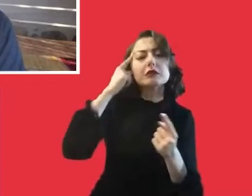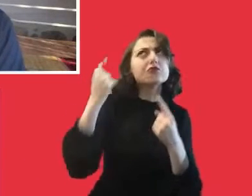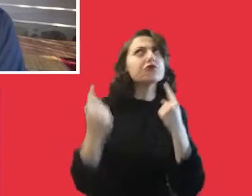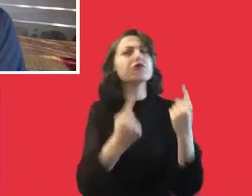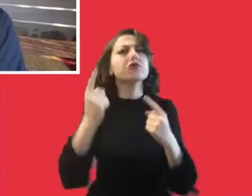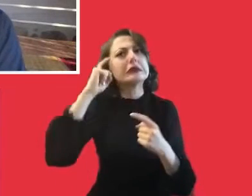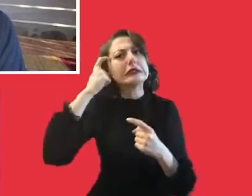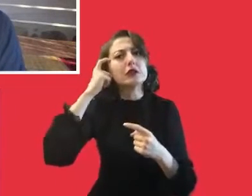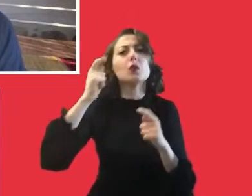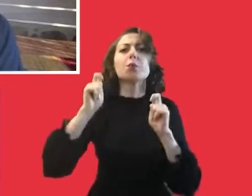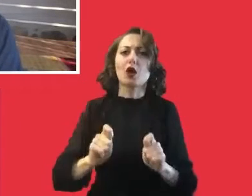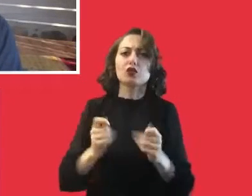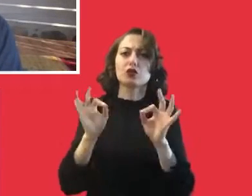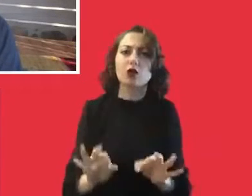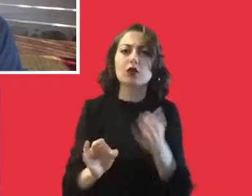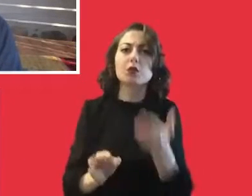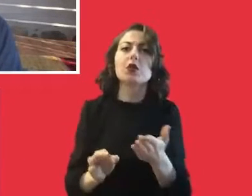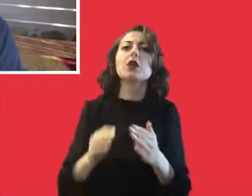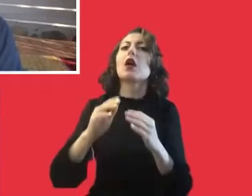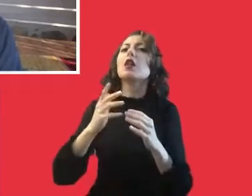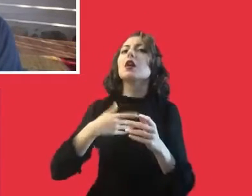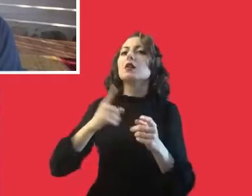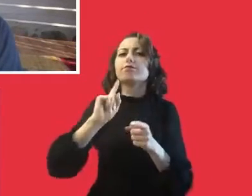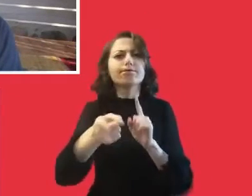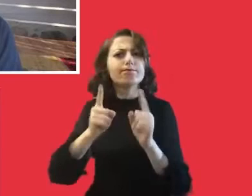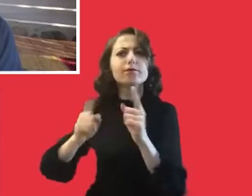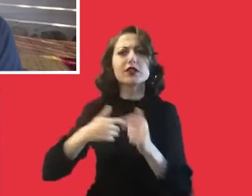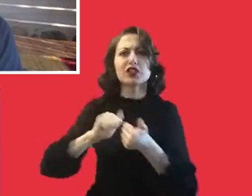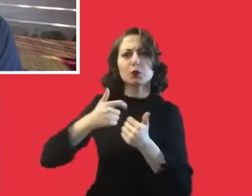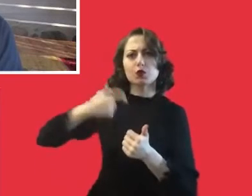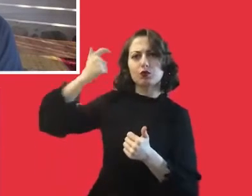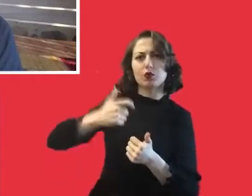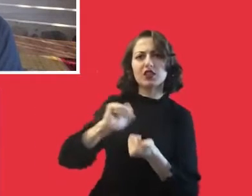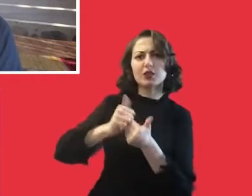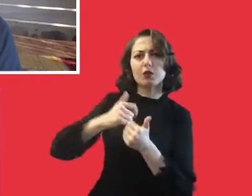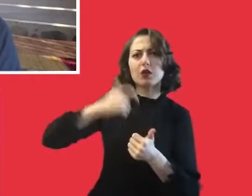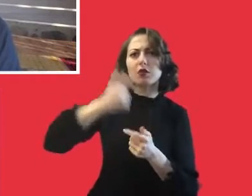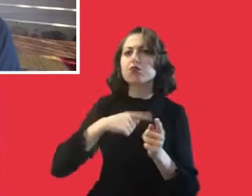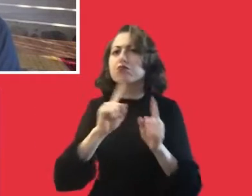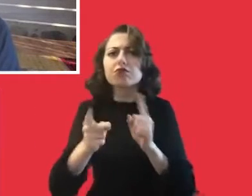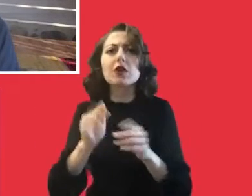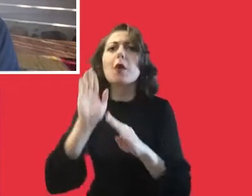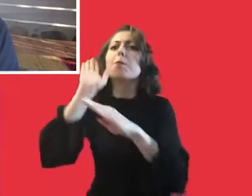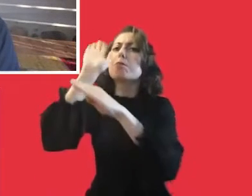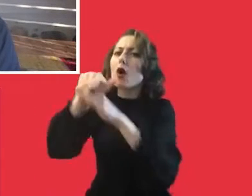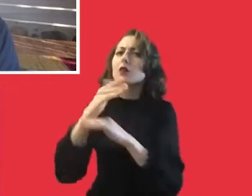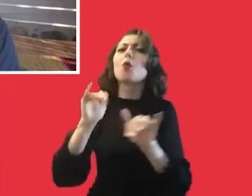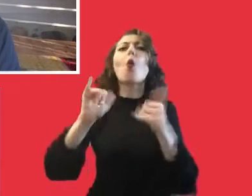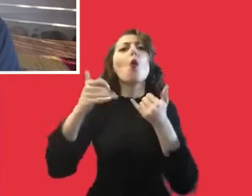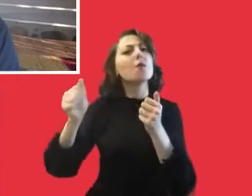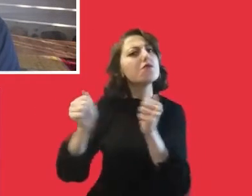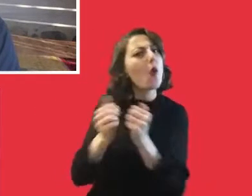an environment where we can do everything peacefully. And when we were trainers, they were